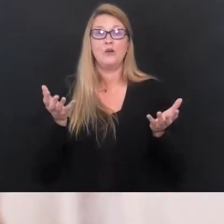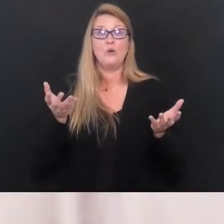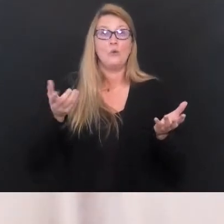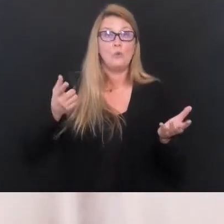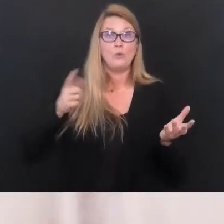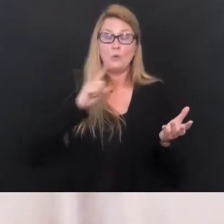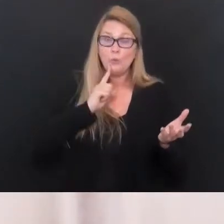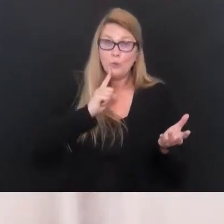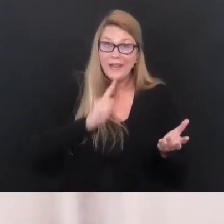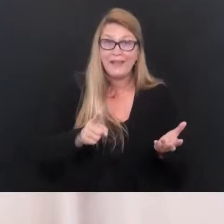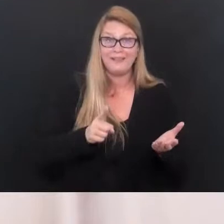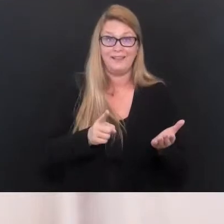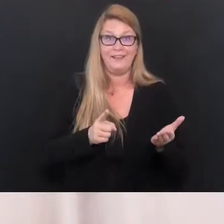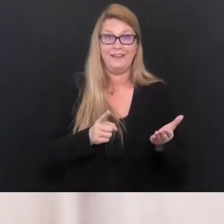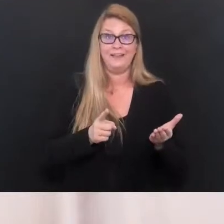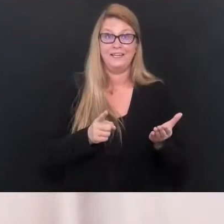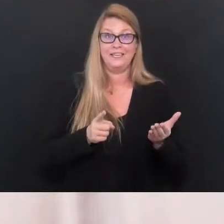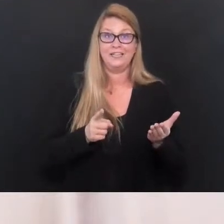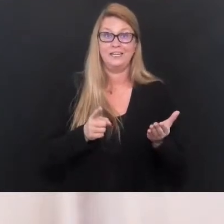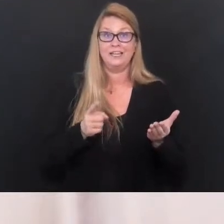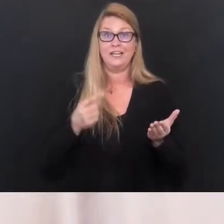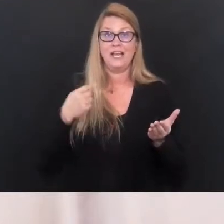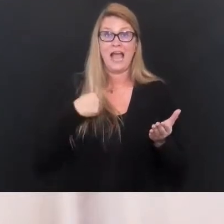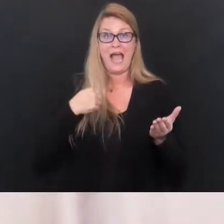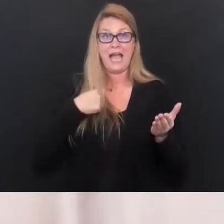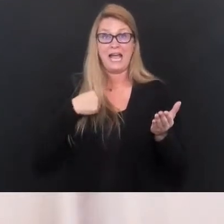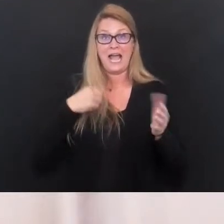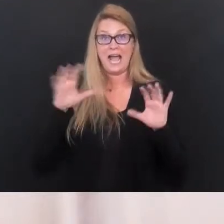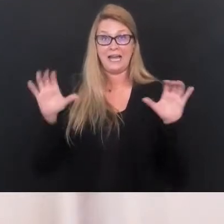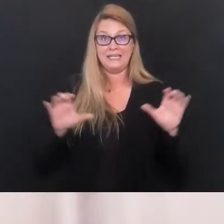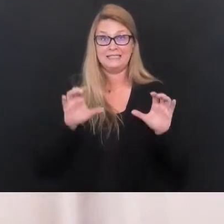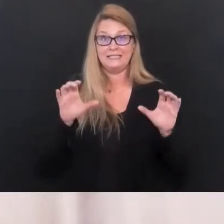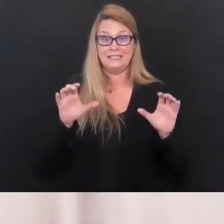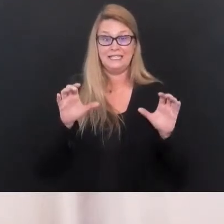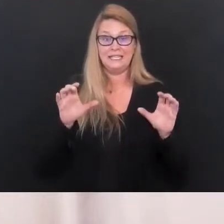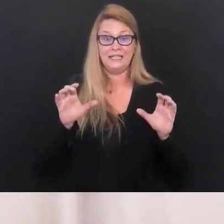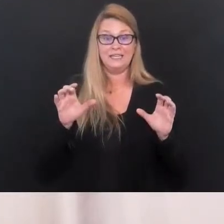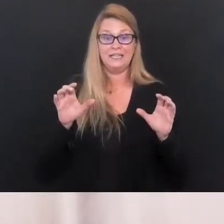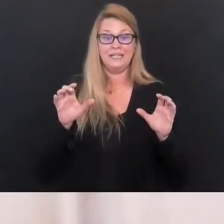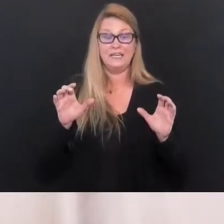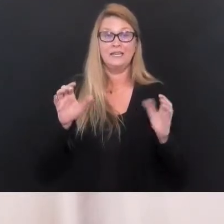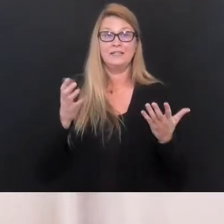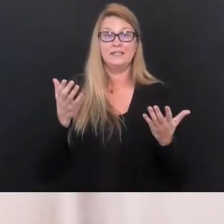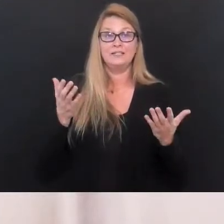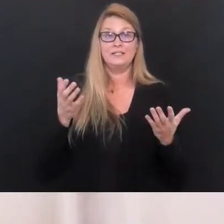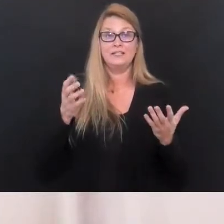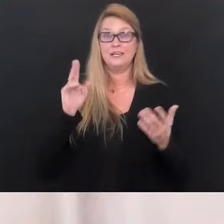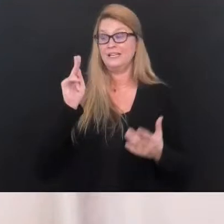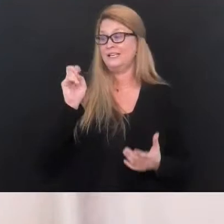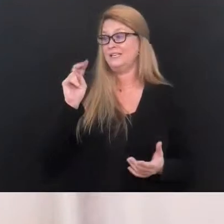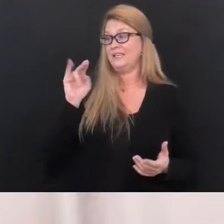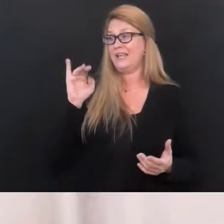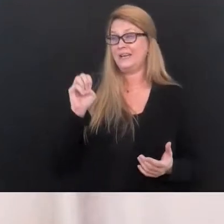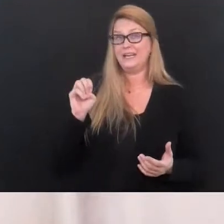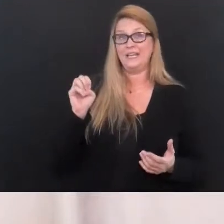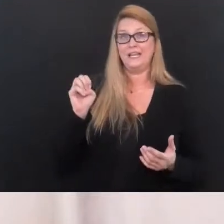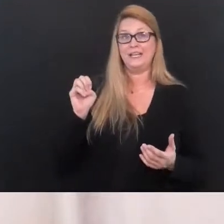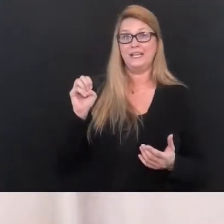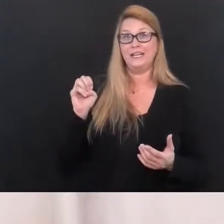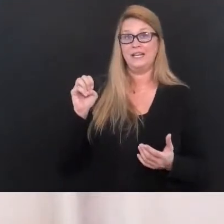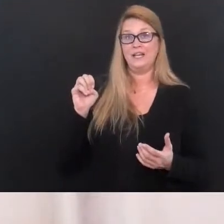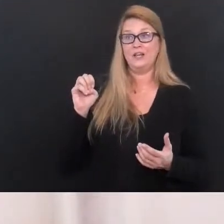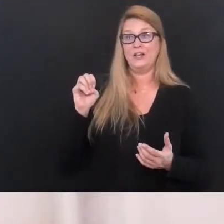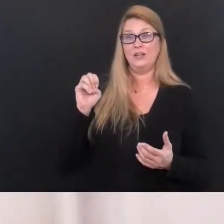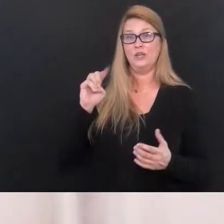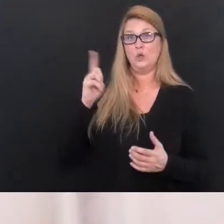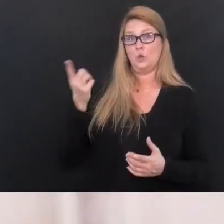But really, what I did as soon as Kenny's question was over and we answered Kenny's